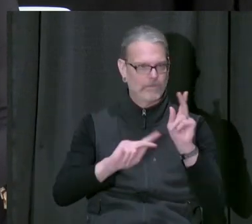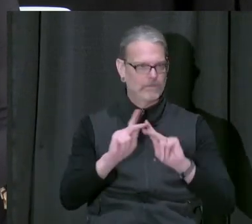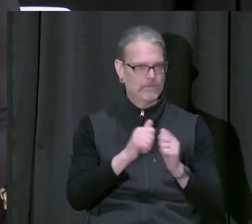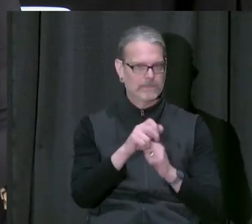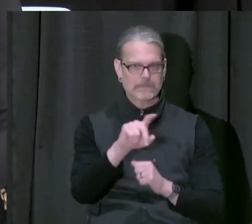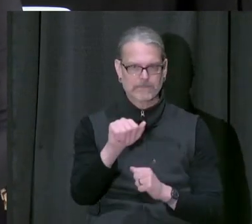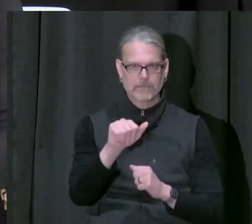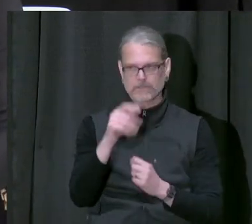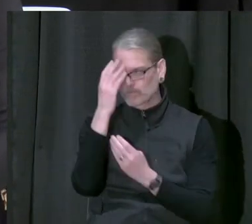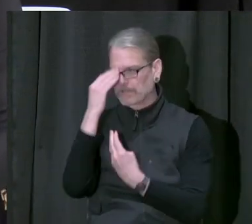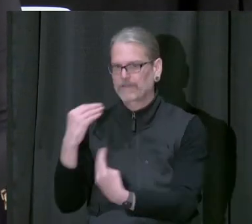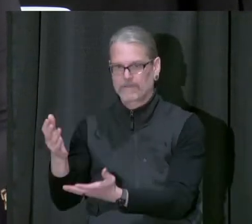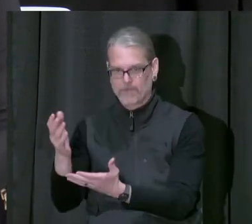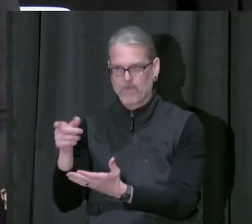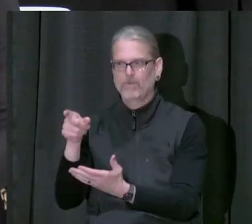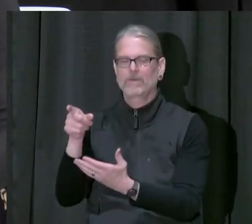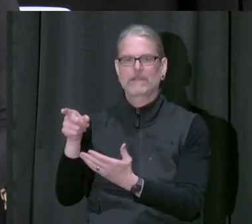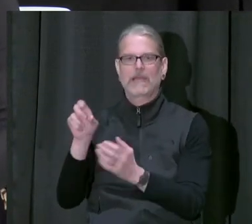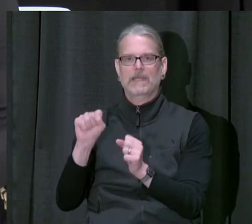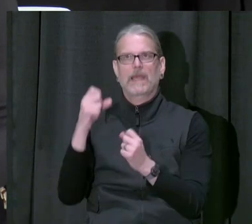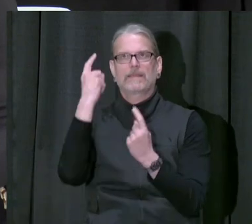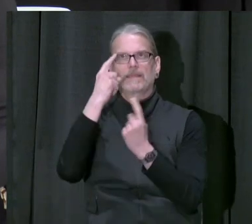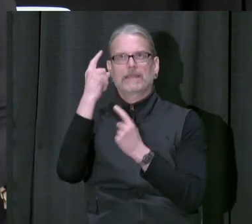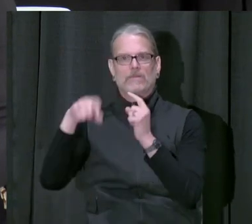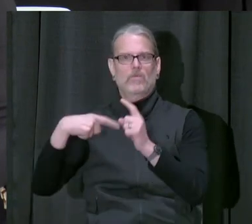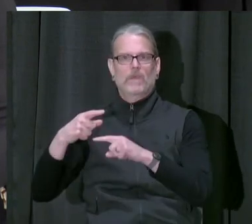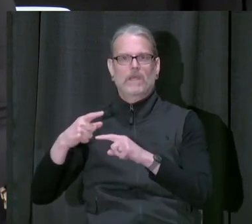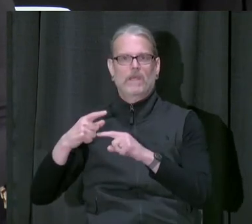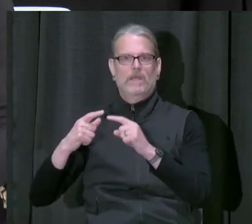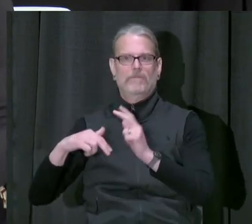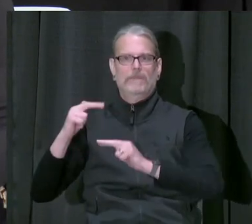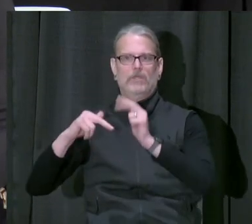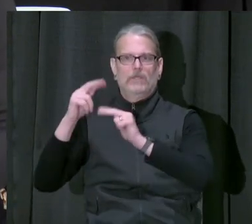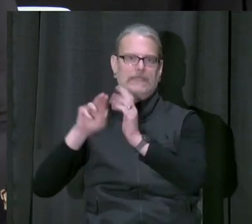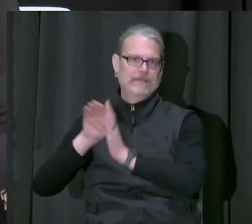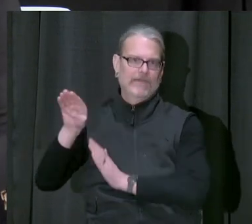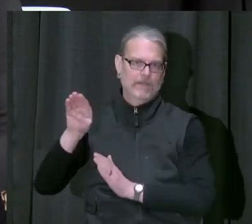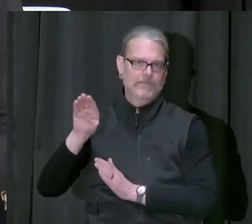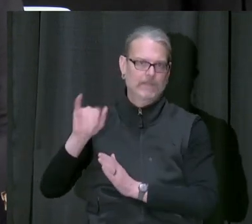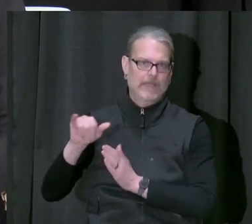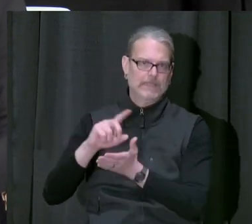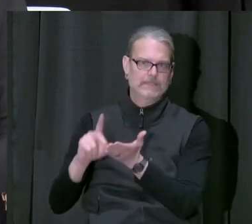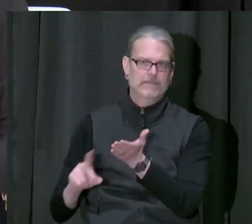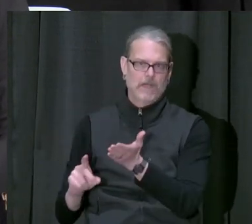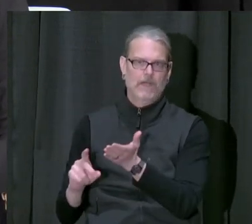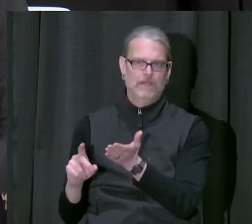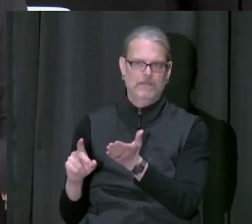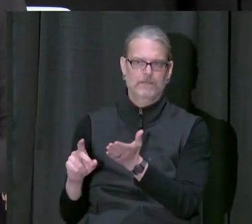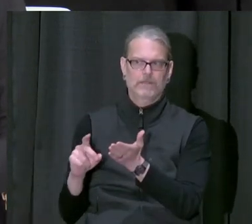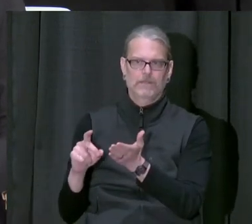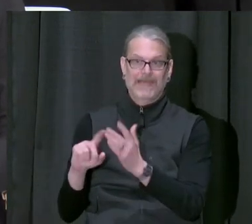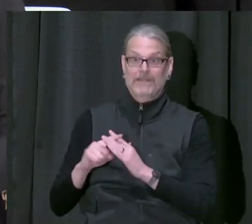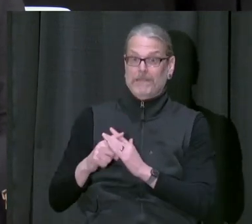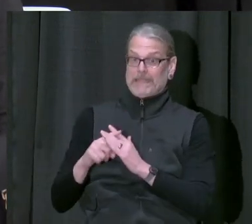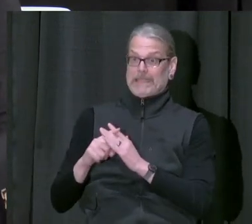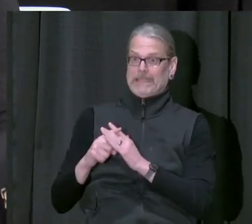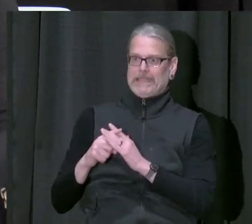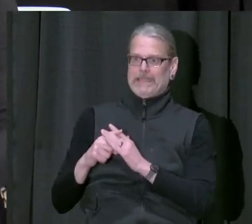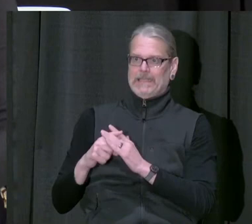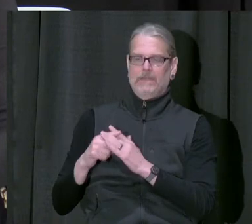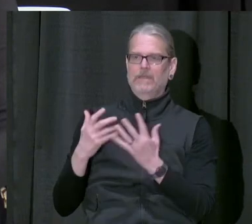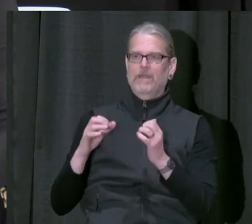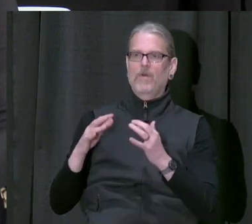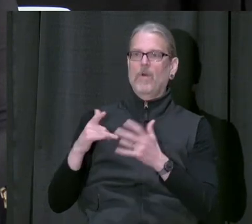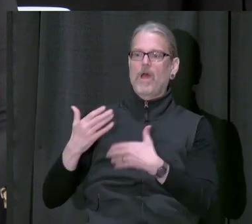disabilities. And you know, we'll provide that feedback and help them iterate on their designs from a very early stage so that we're not scrambling